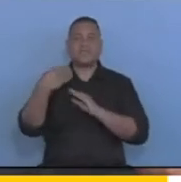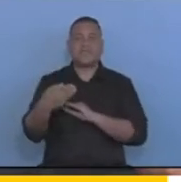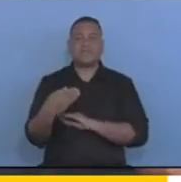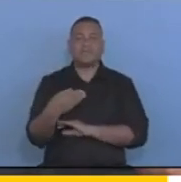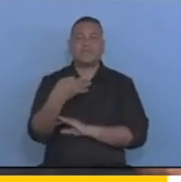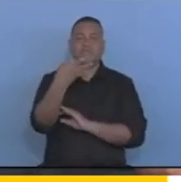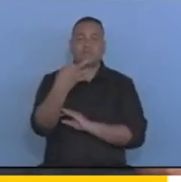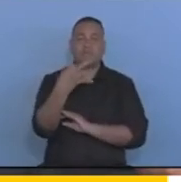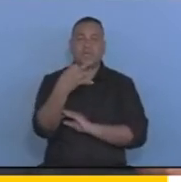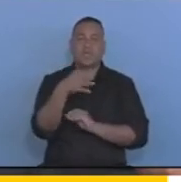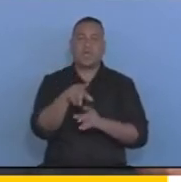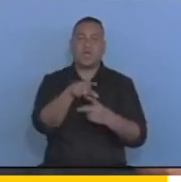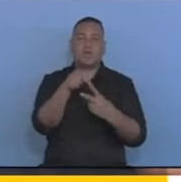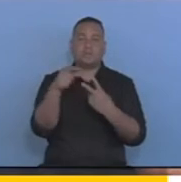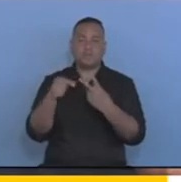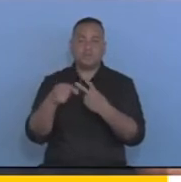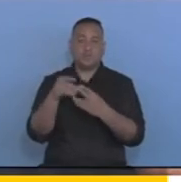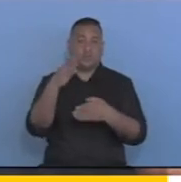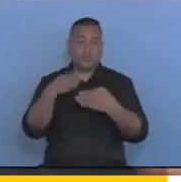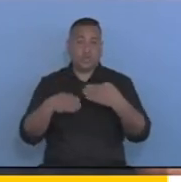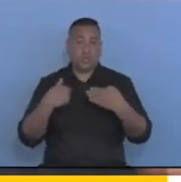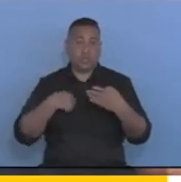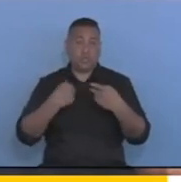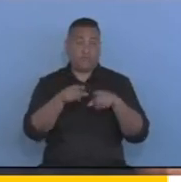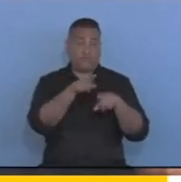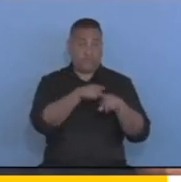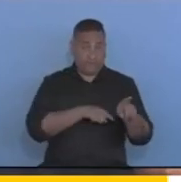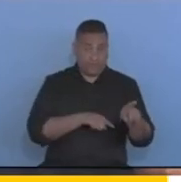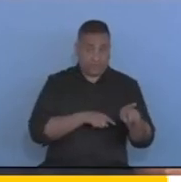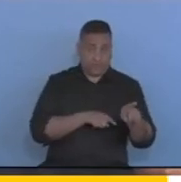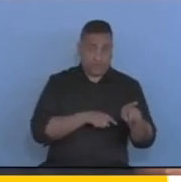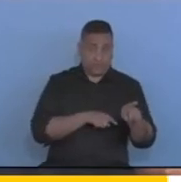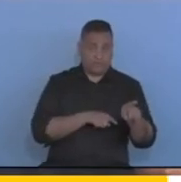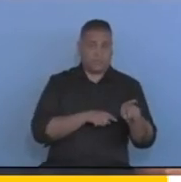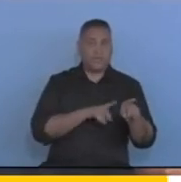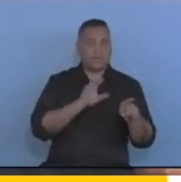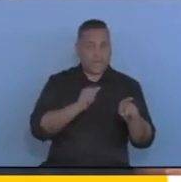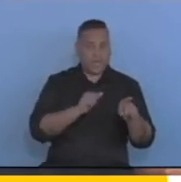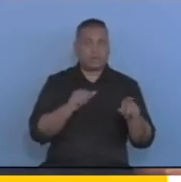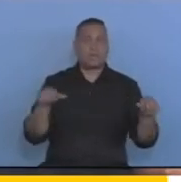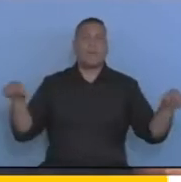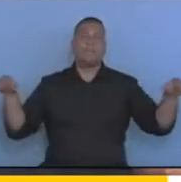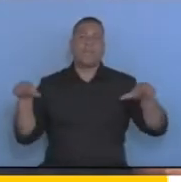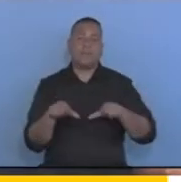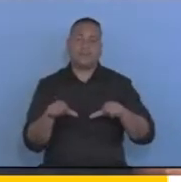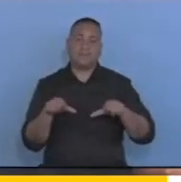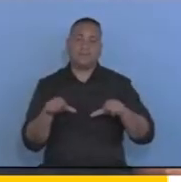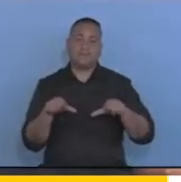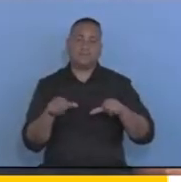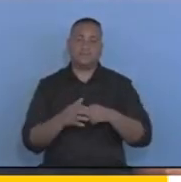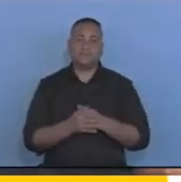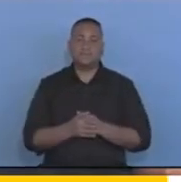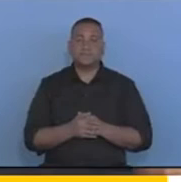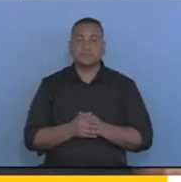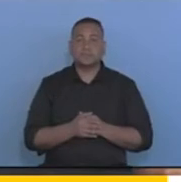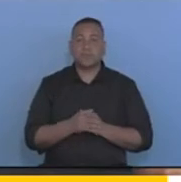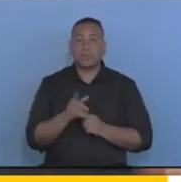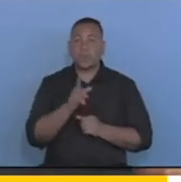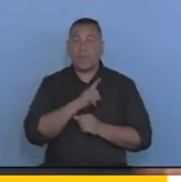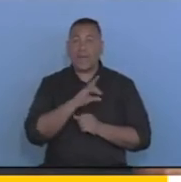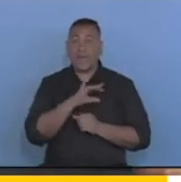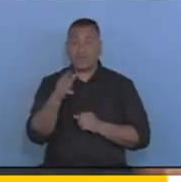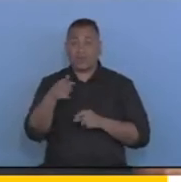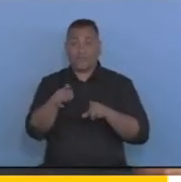it. If they fail, they need to come back. And because of the failure, if they